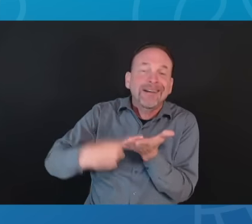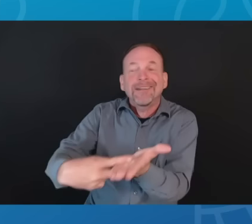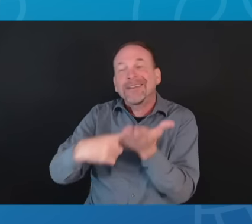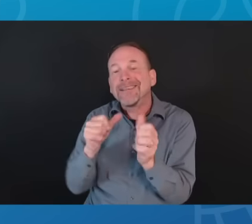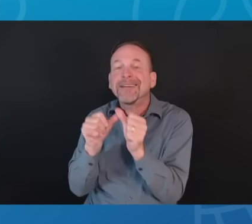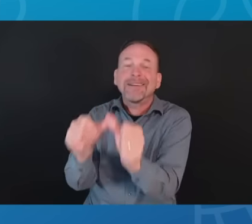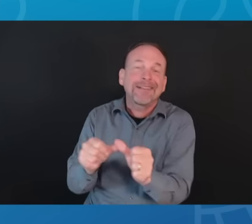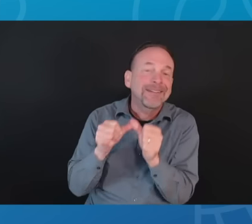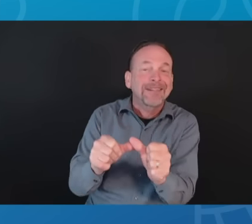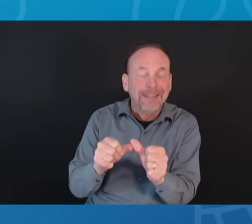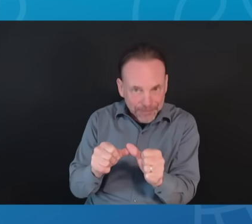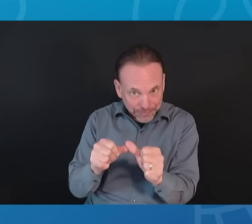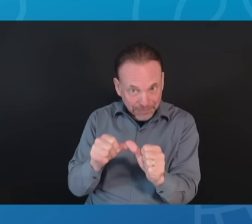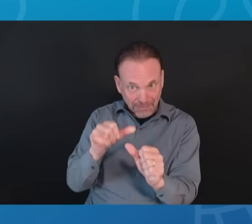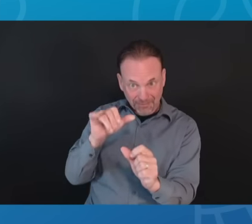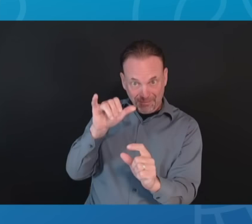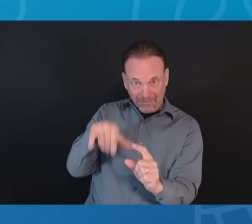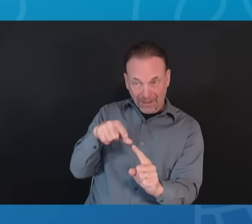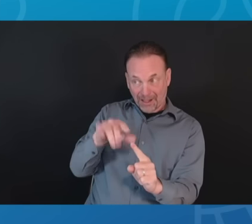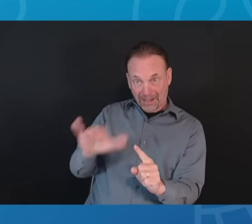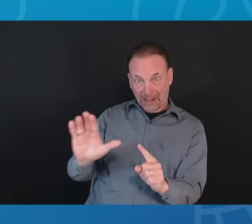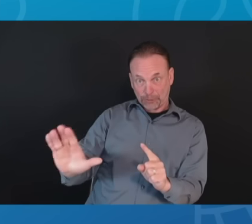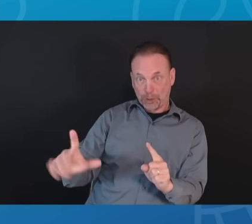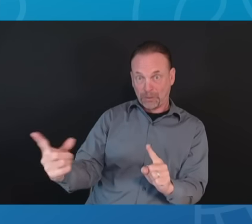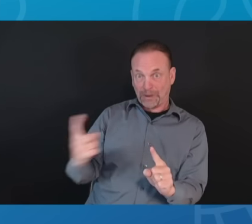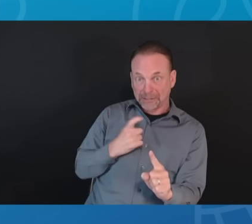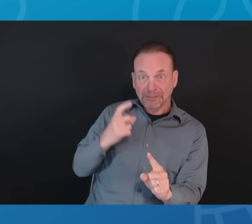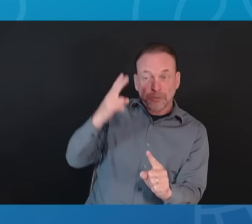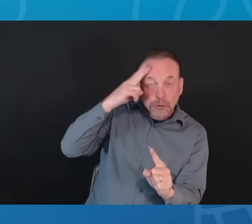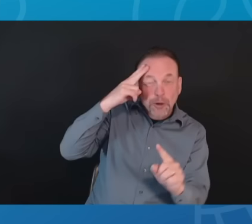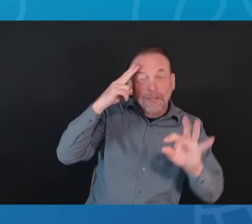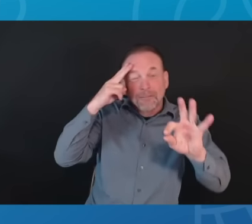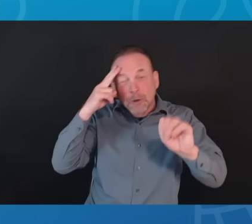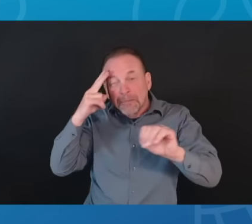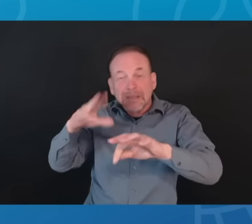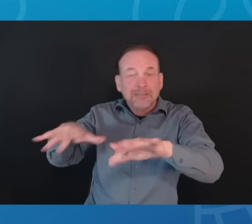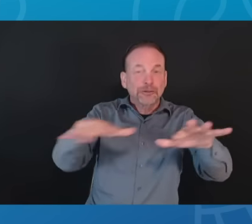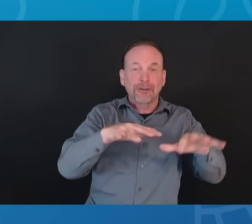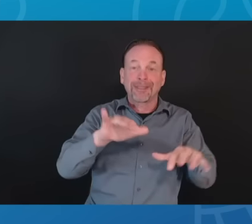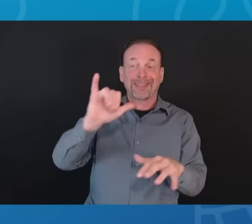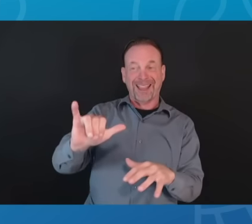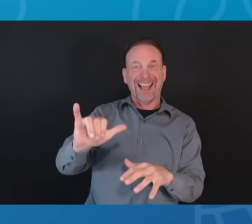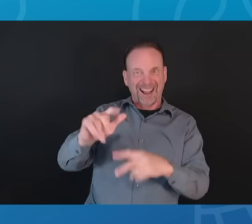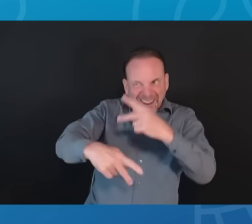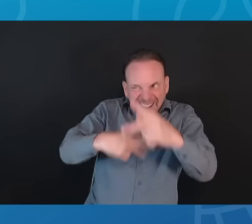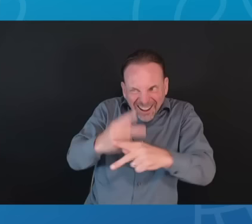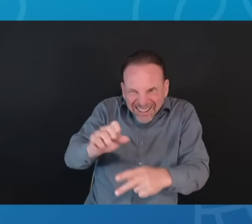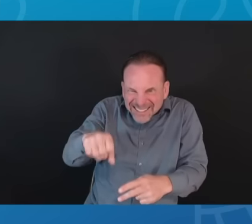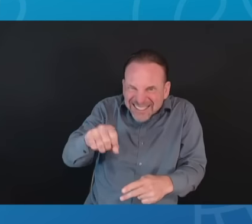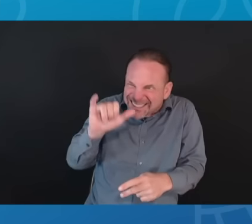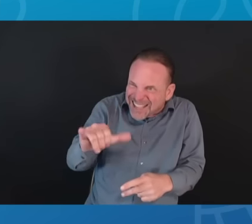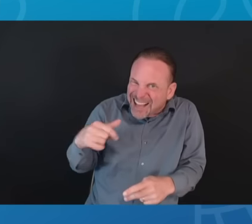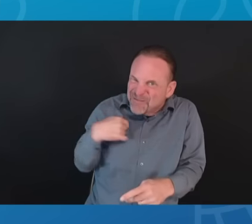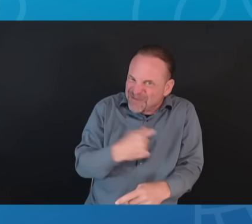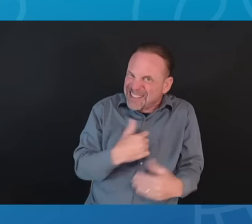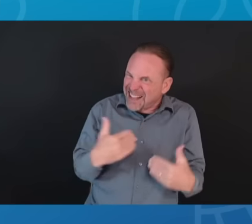with the Saudi foreign minister about a way forward is very much the type of engagements we've been engaged in the last. And lastly, do you have any